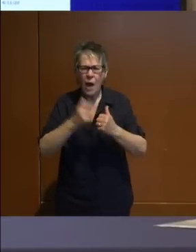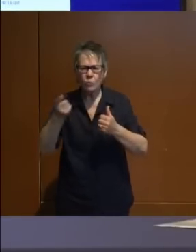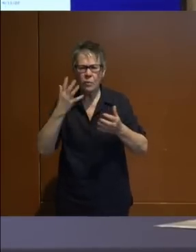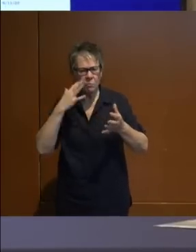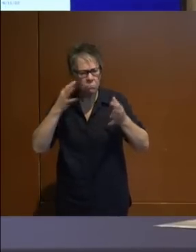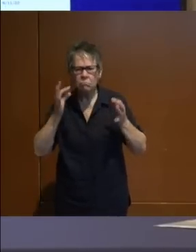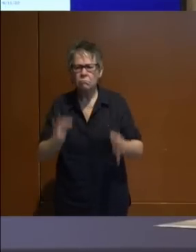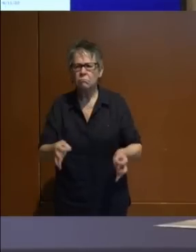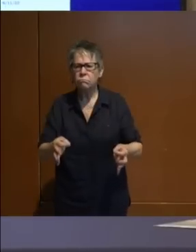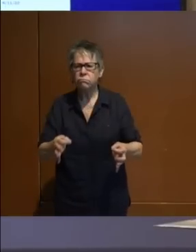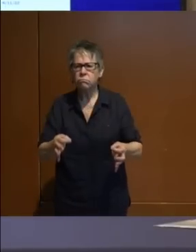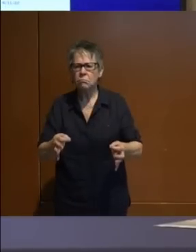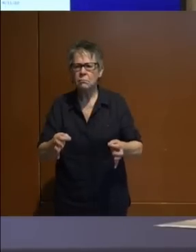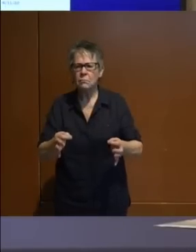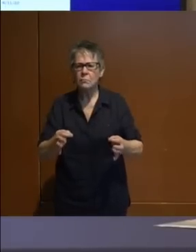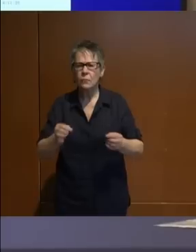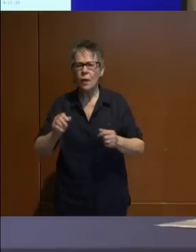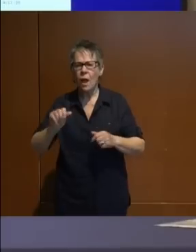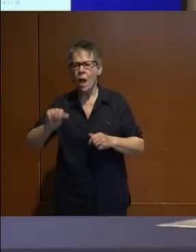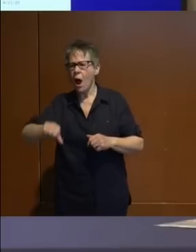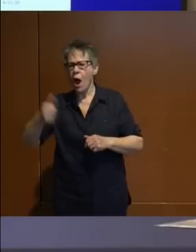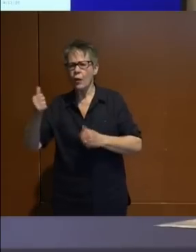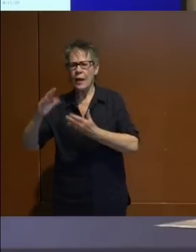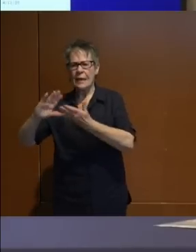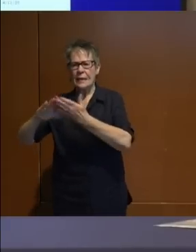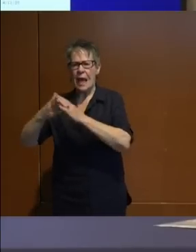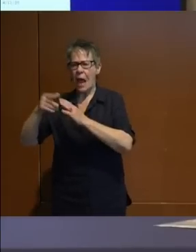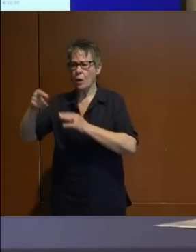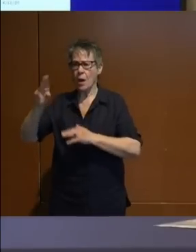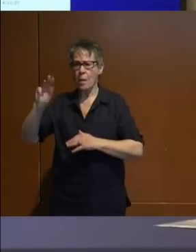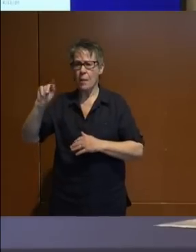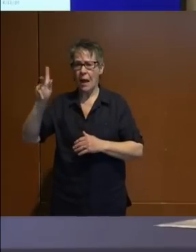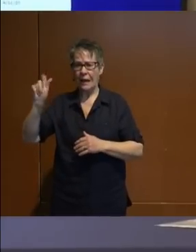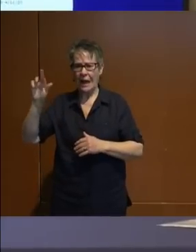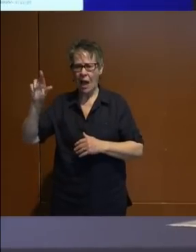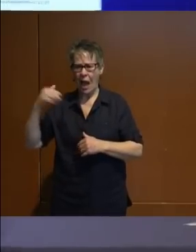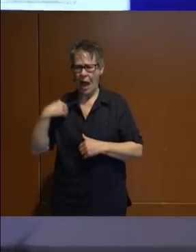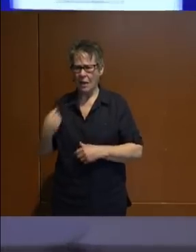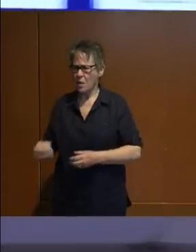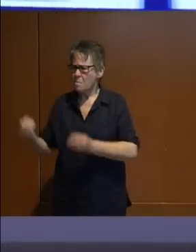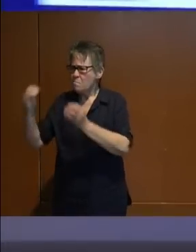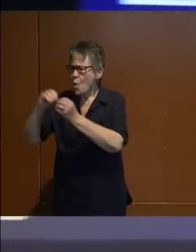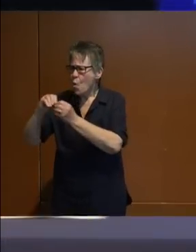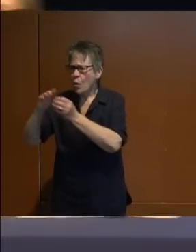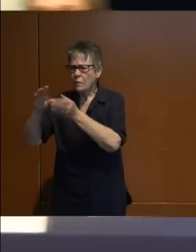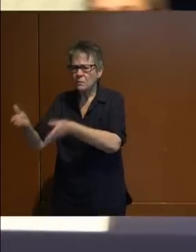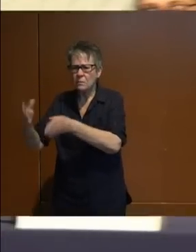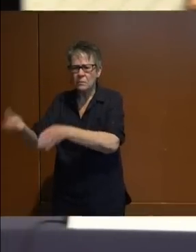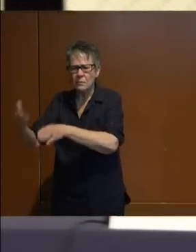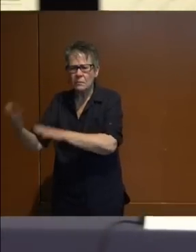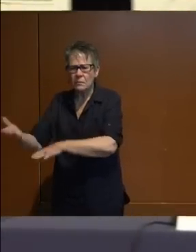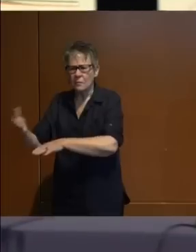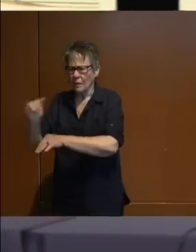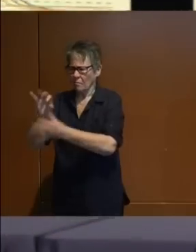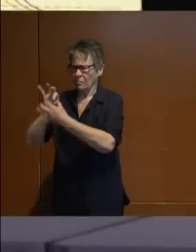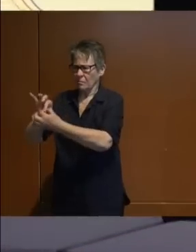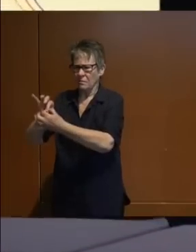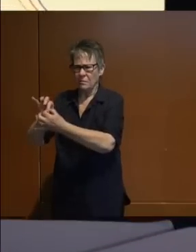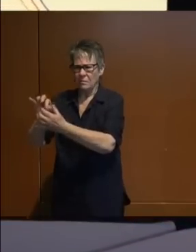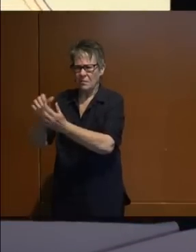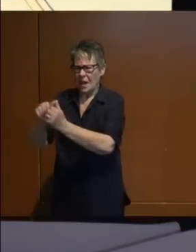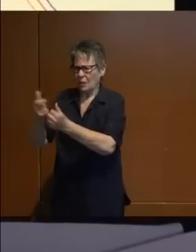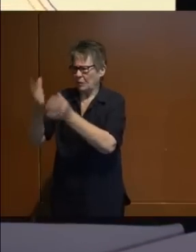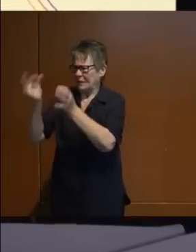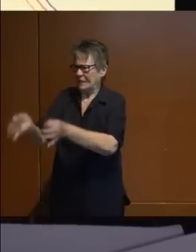Lakeland, who had far more deaths associated with them, like to the families of people in